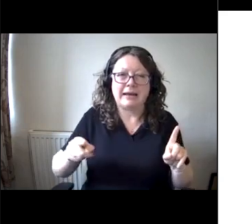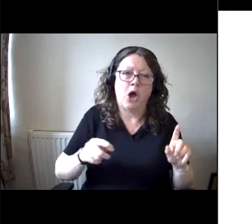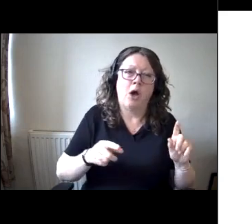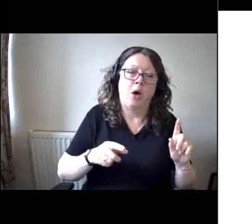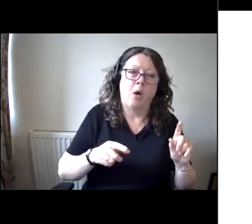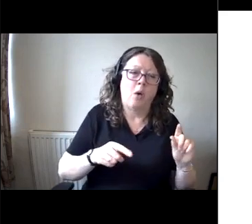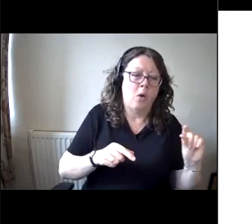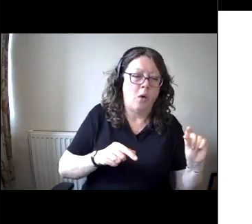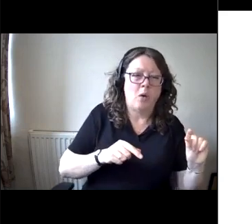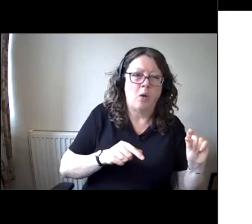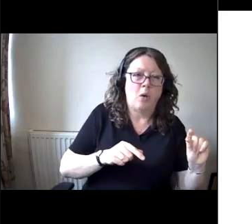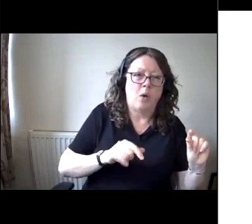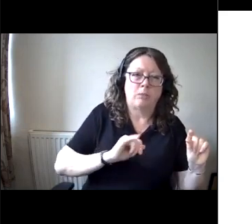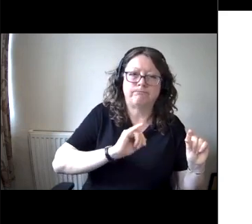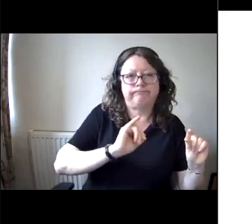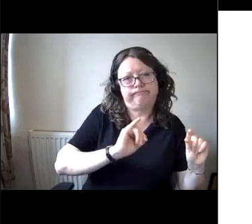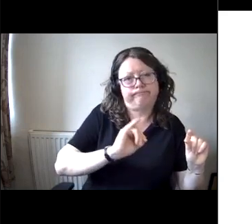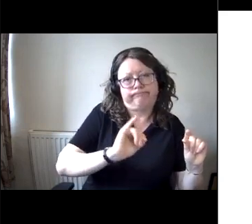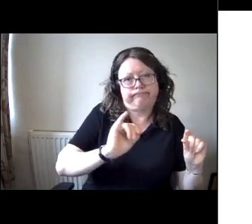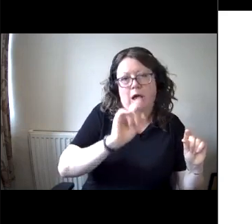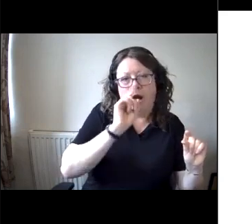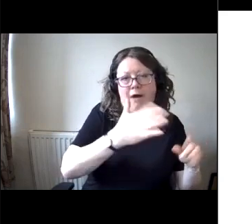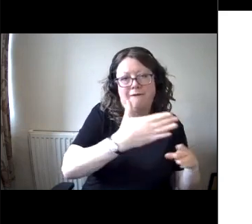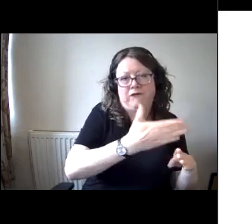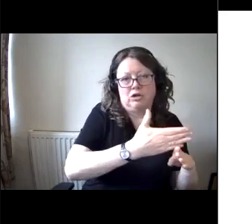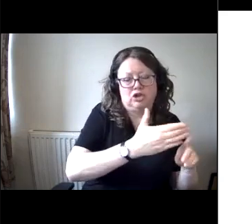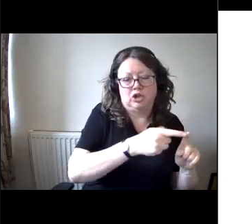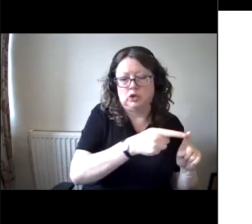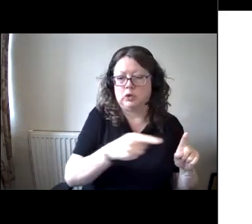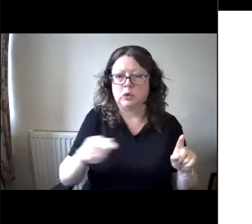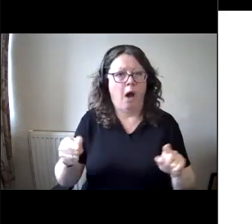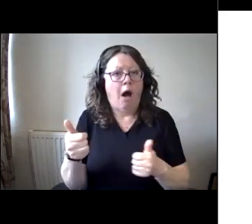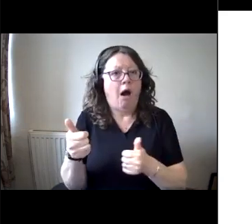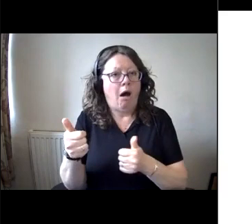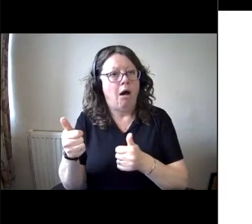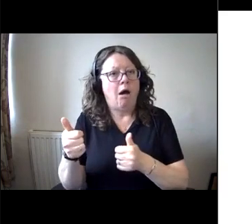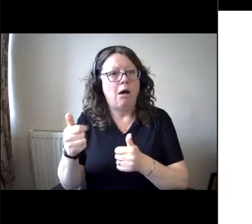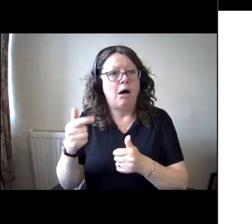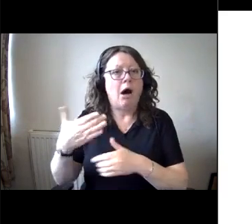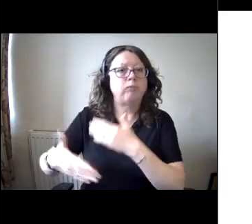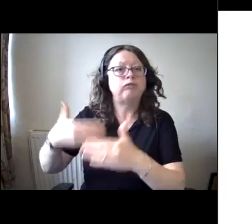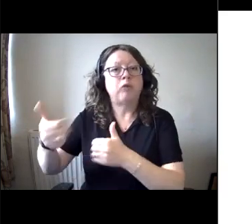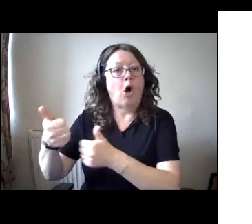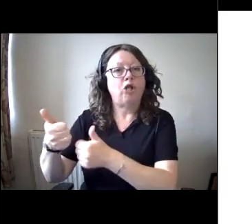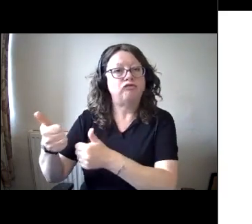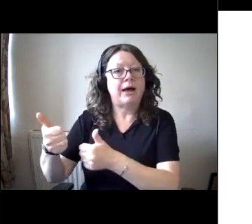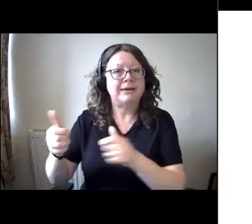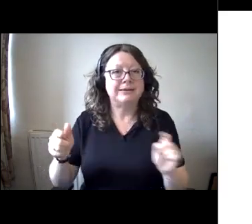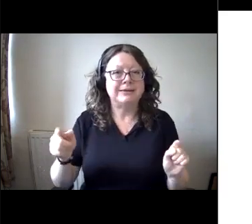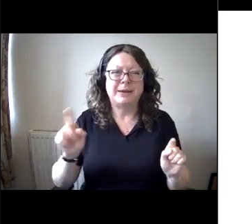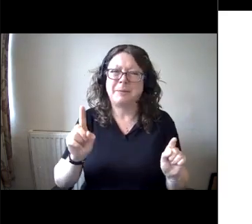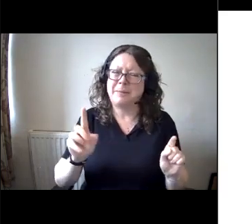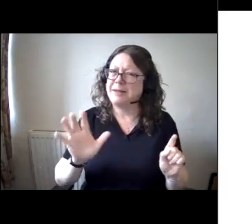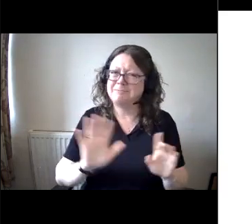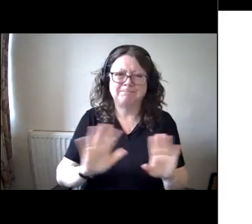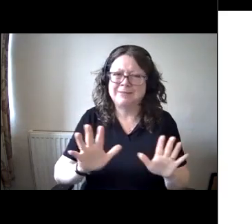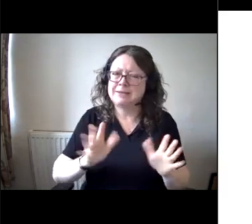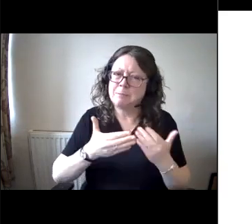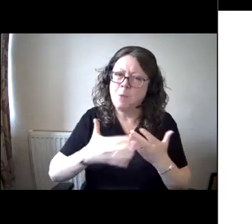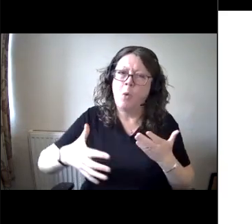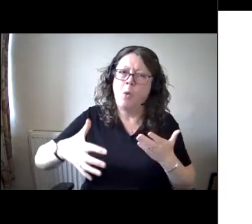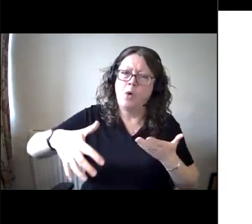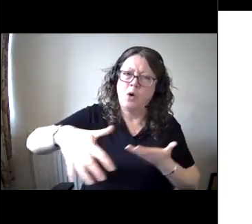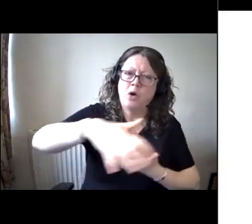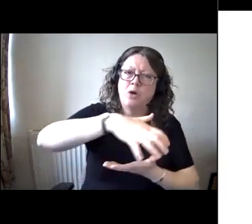low functioning and high functioning, now we think of it more as in on the spectrum, and there could be more like a